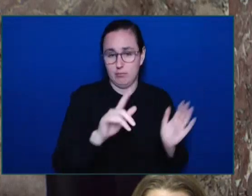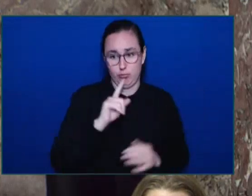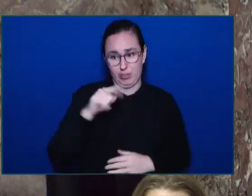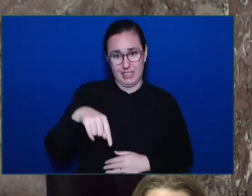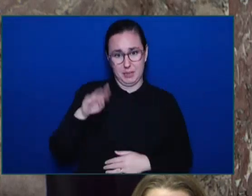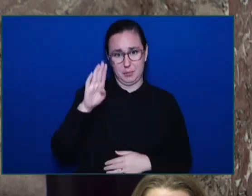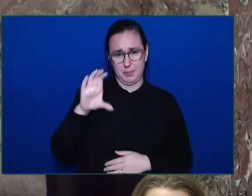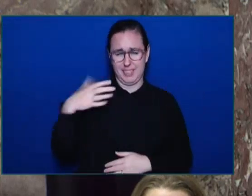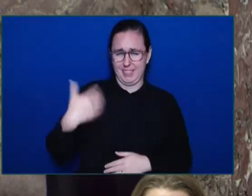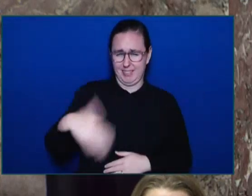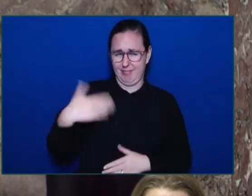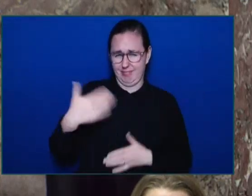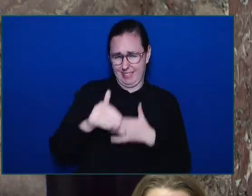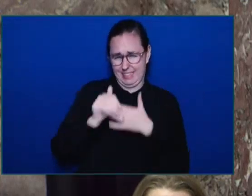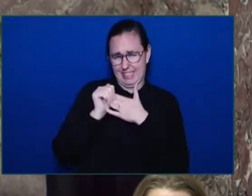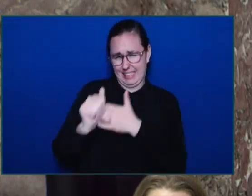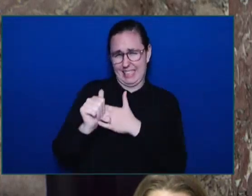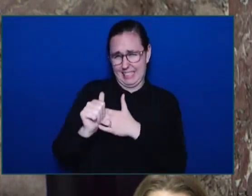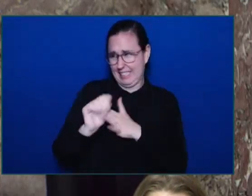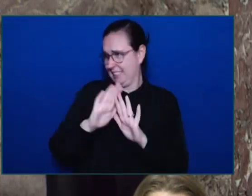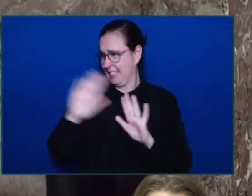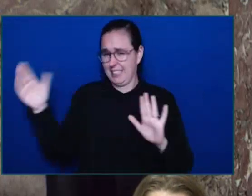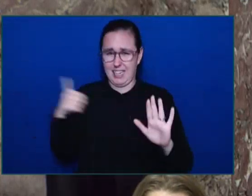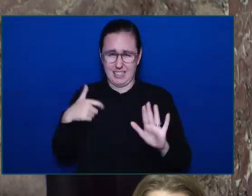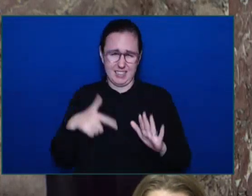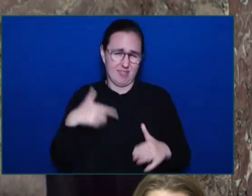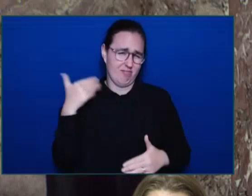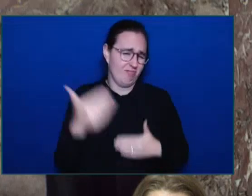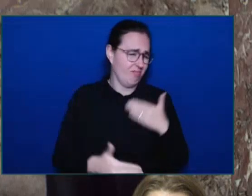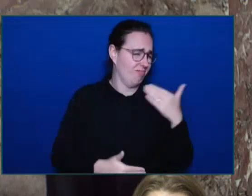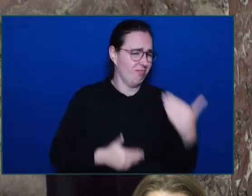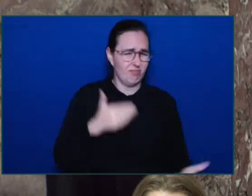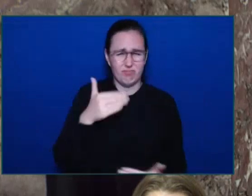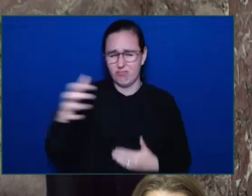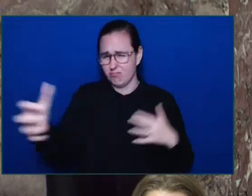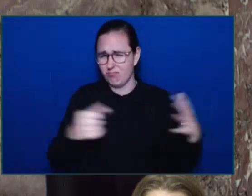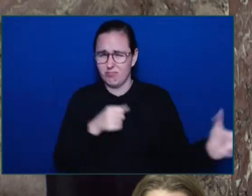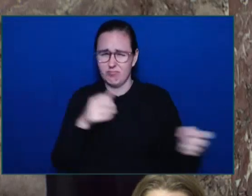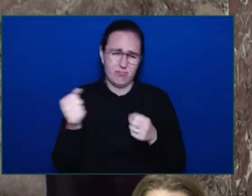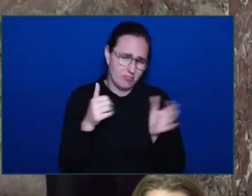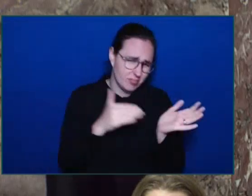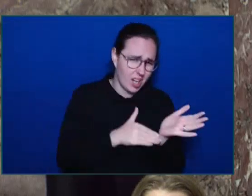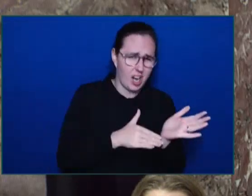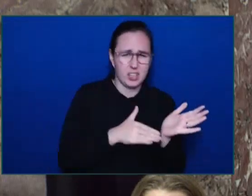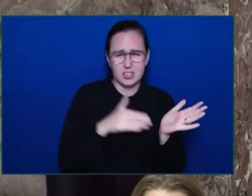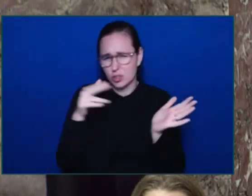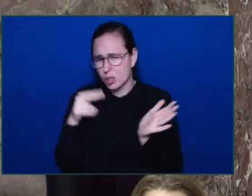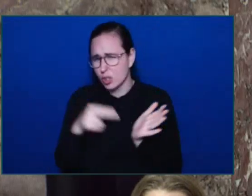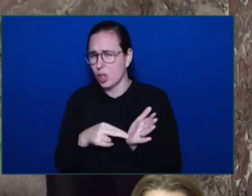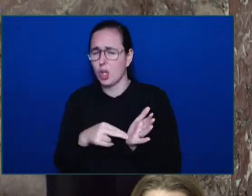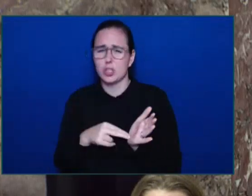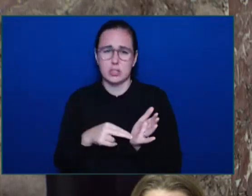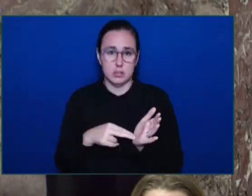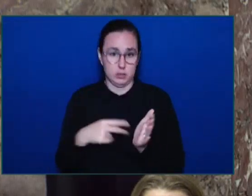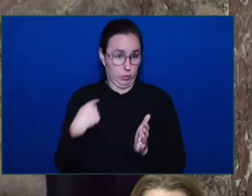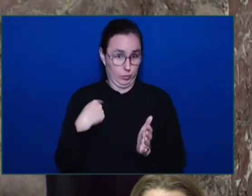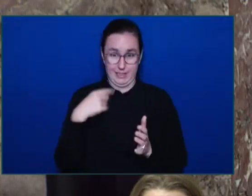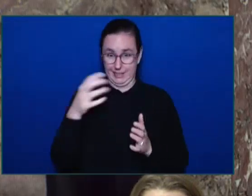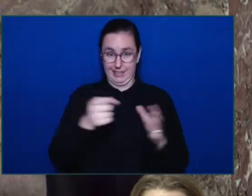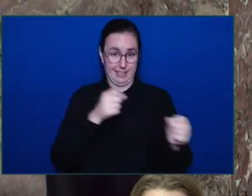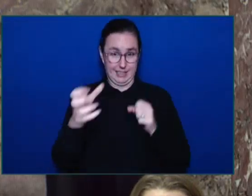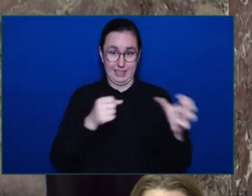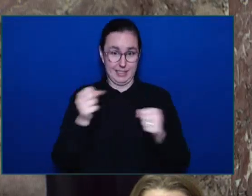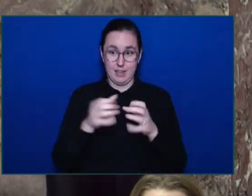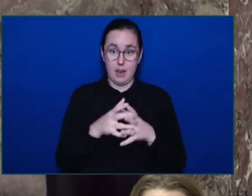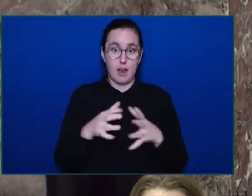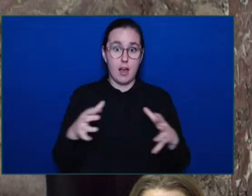Speaker, a contrary record to the record of the previous government. We've done that by working with nurses and nurse practitioners in the BC Nurses